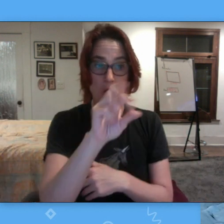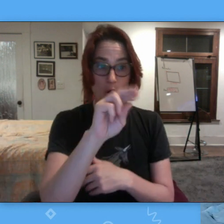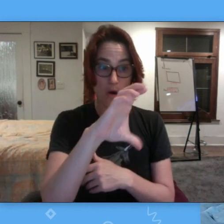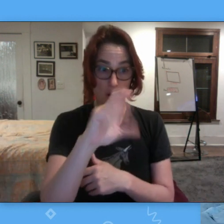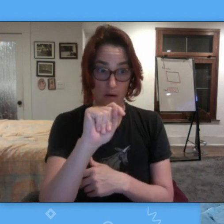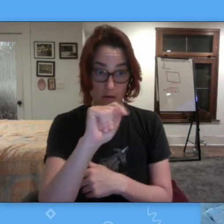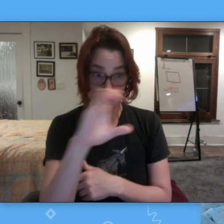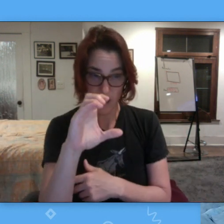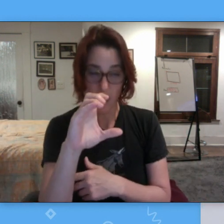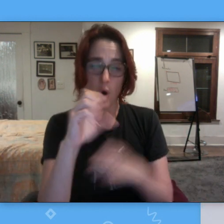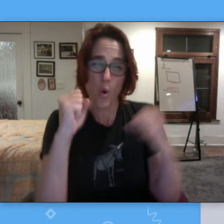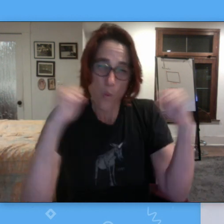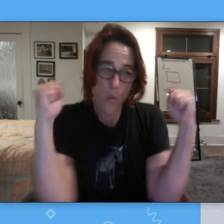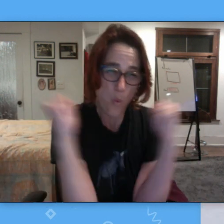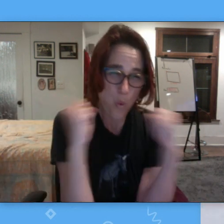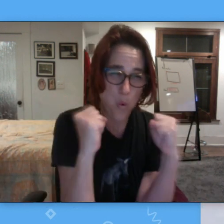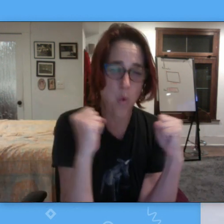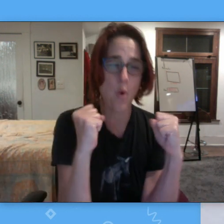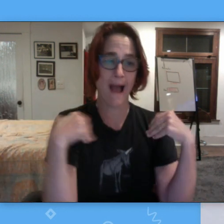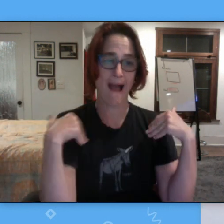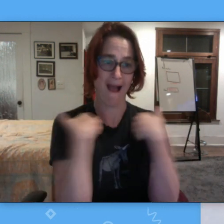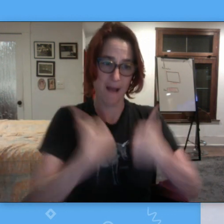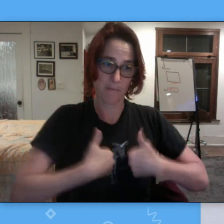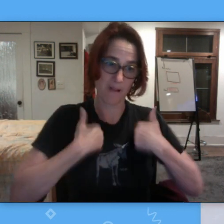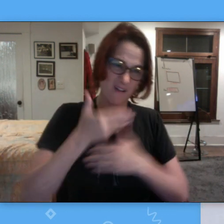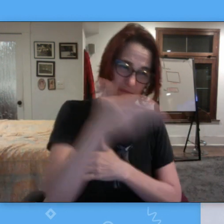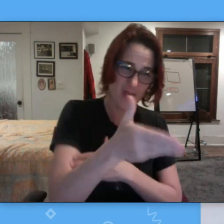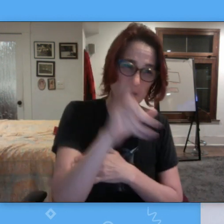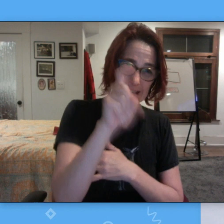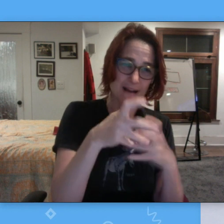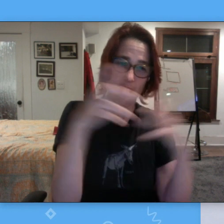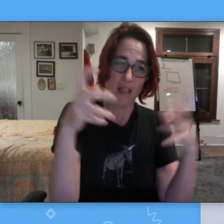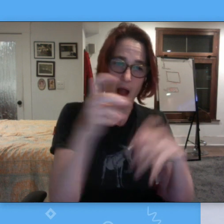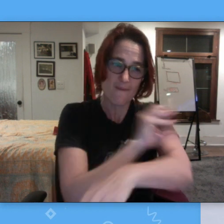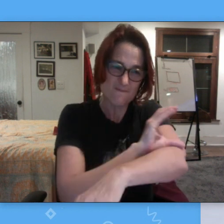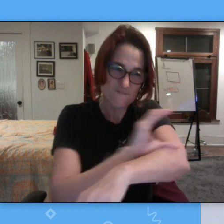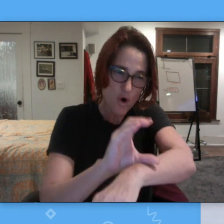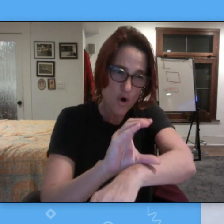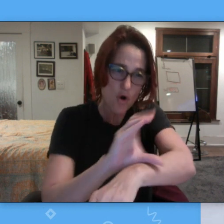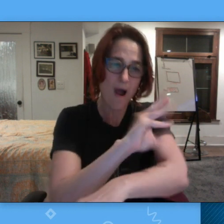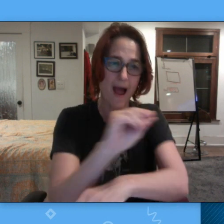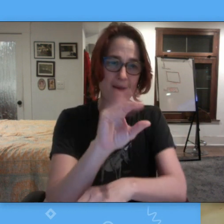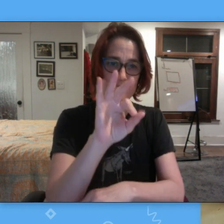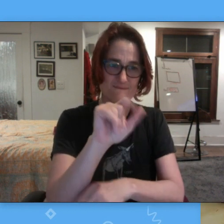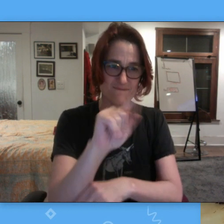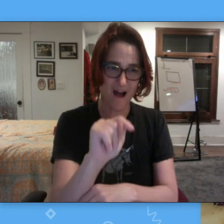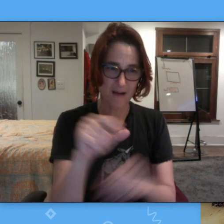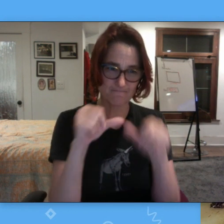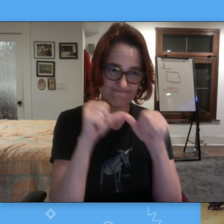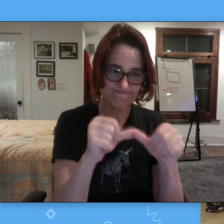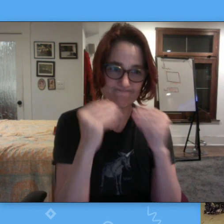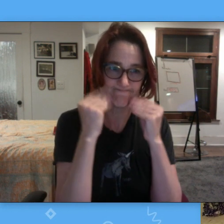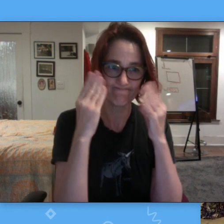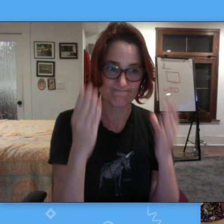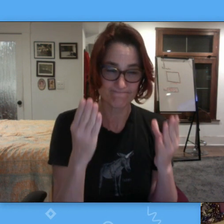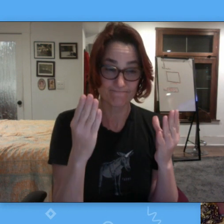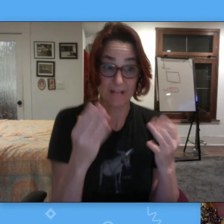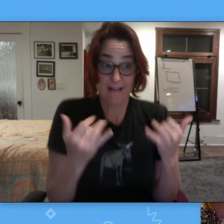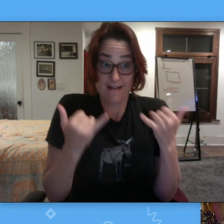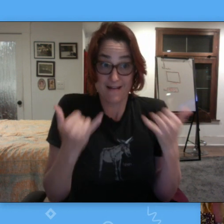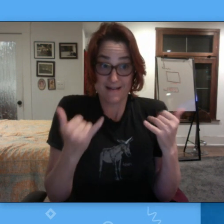normally very cold, and the animals that live there need a lot of fur and fat to keep them warm. Now let's meet